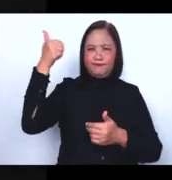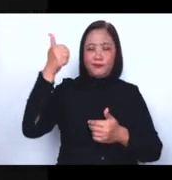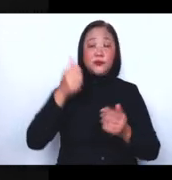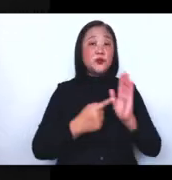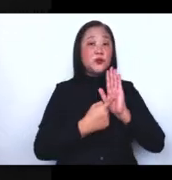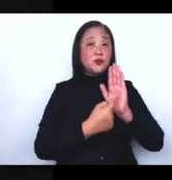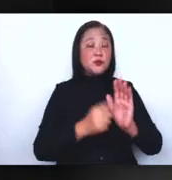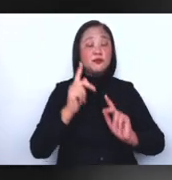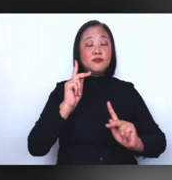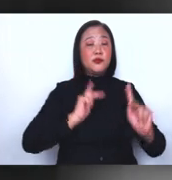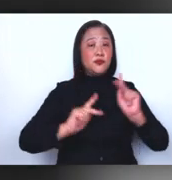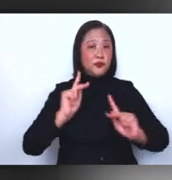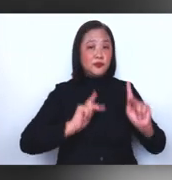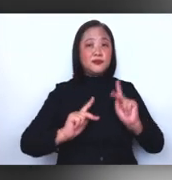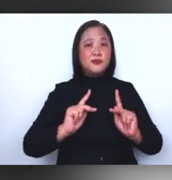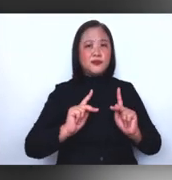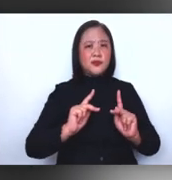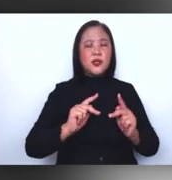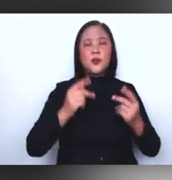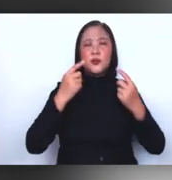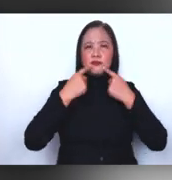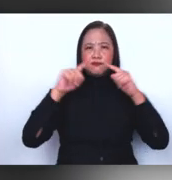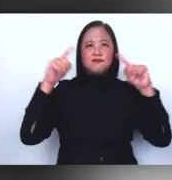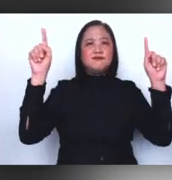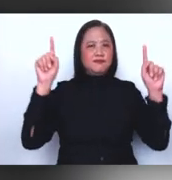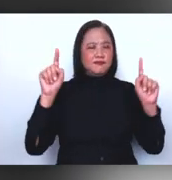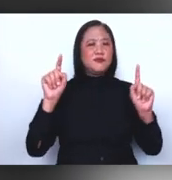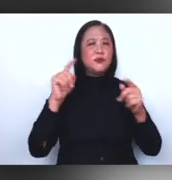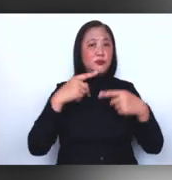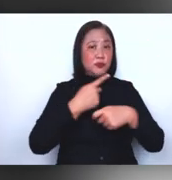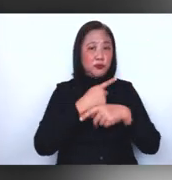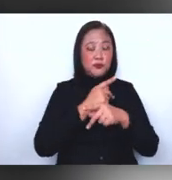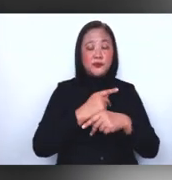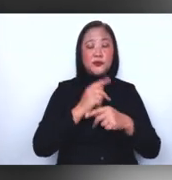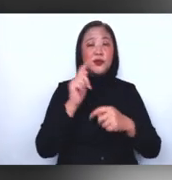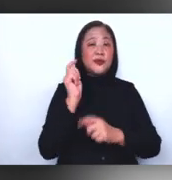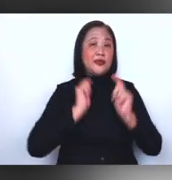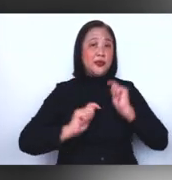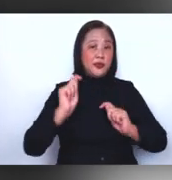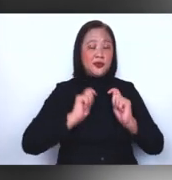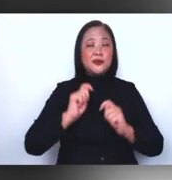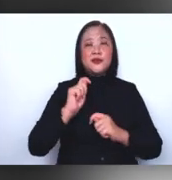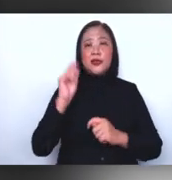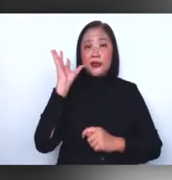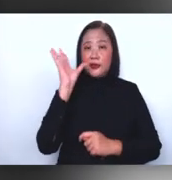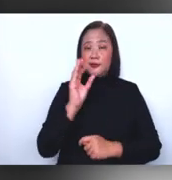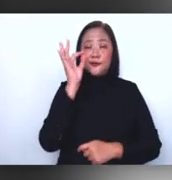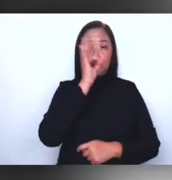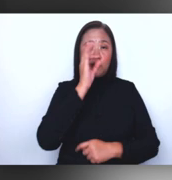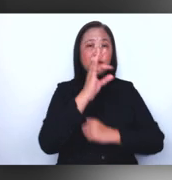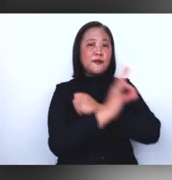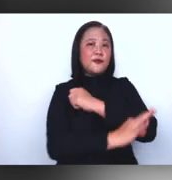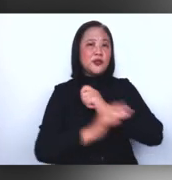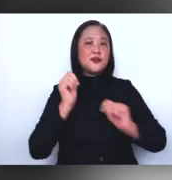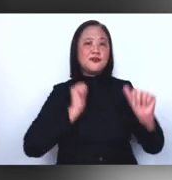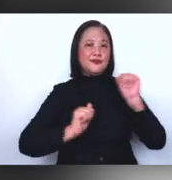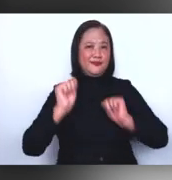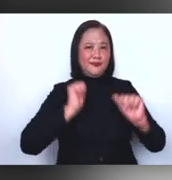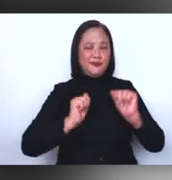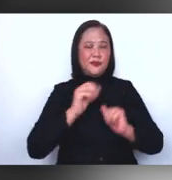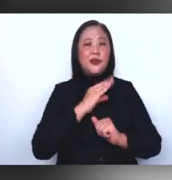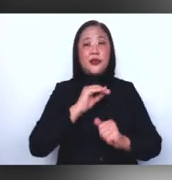staging and performing in breakthrough productions of classic Filipino and foreign plays, and by encouraging